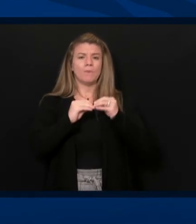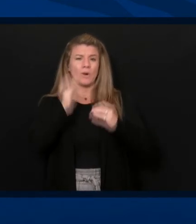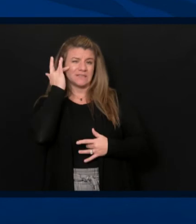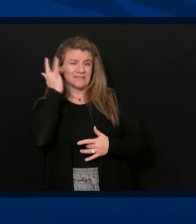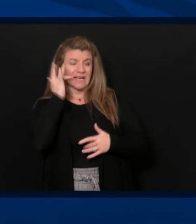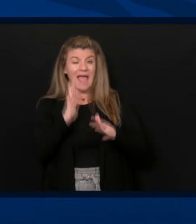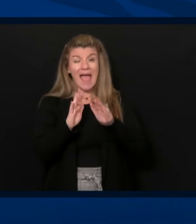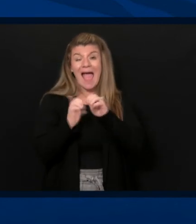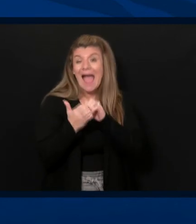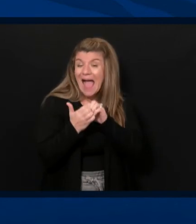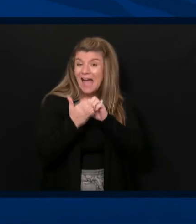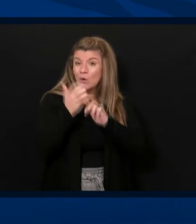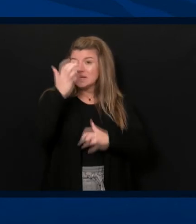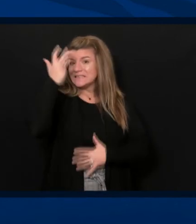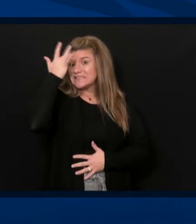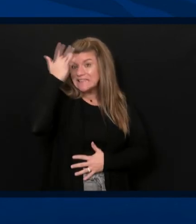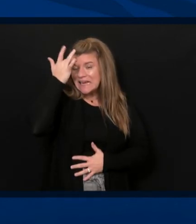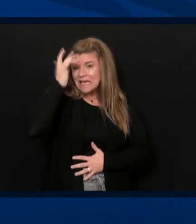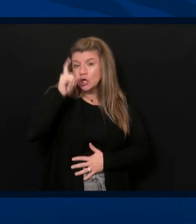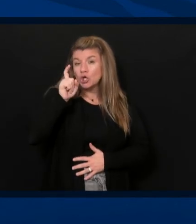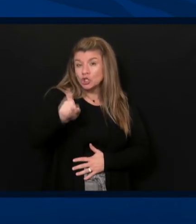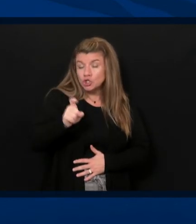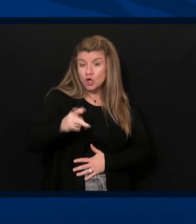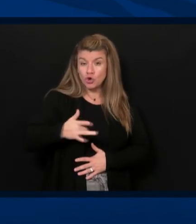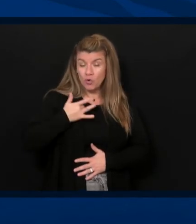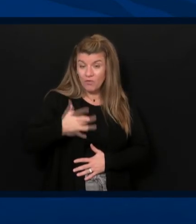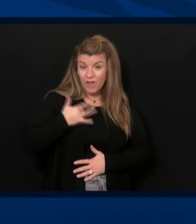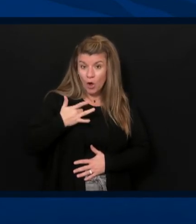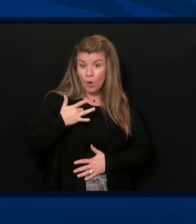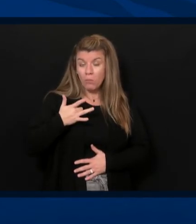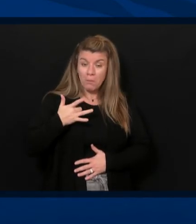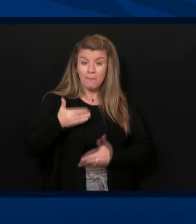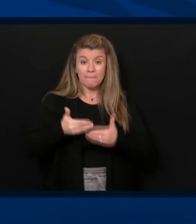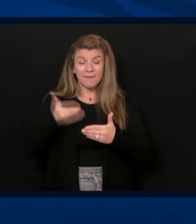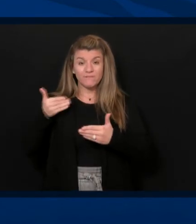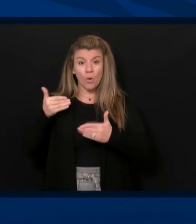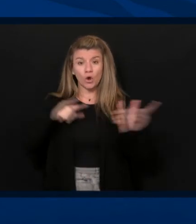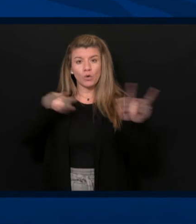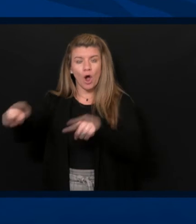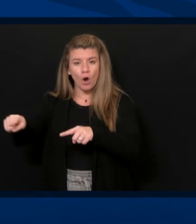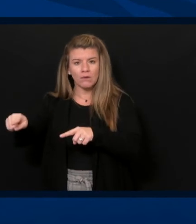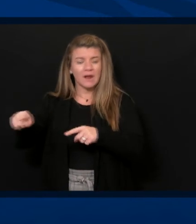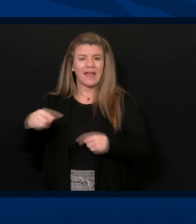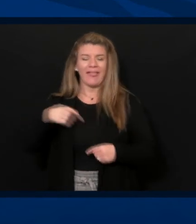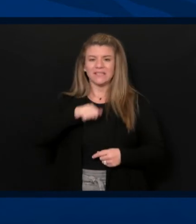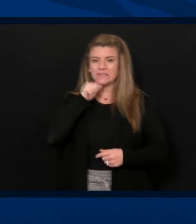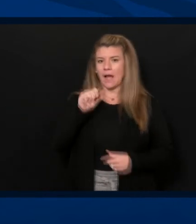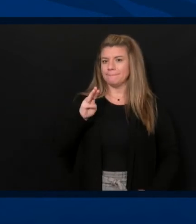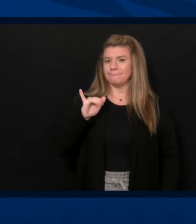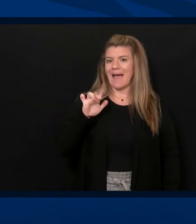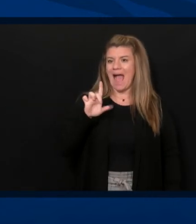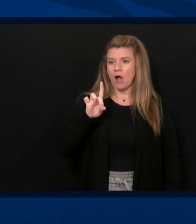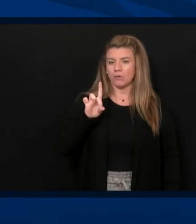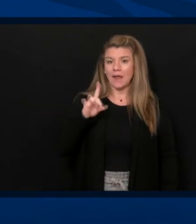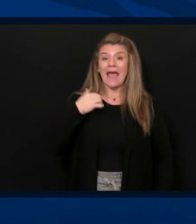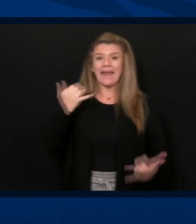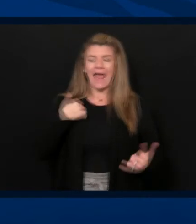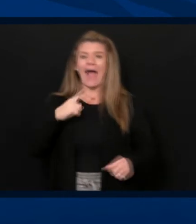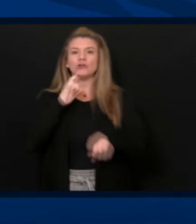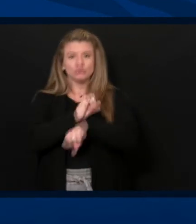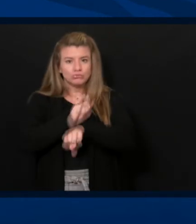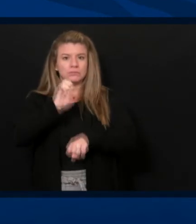sick should you be before you go in and decide that, hey, I'm not mildly symptomatic, I'm very symptomatic